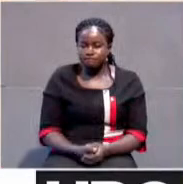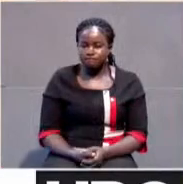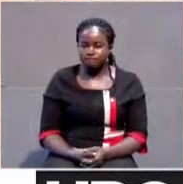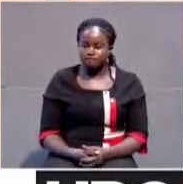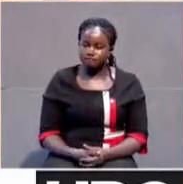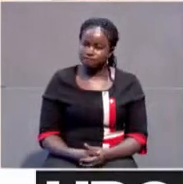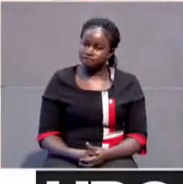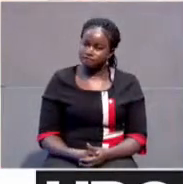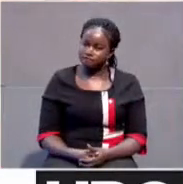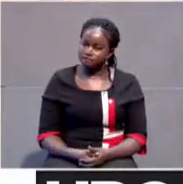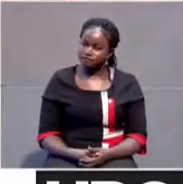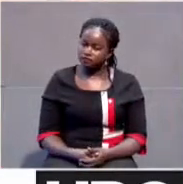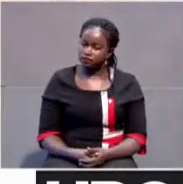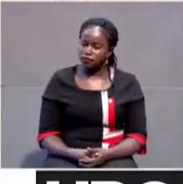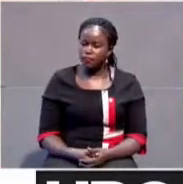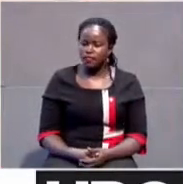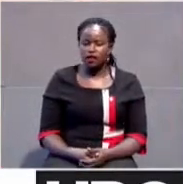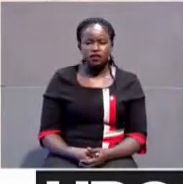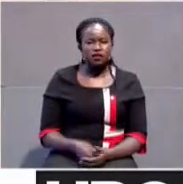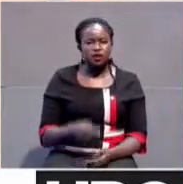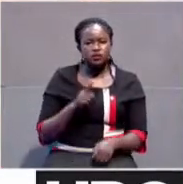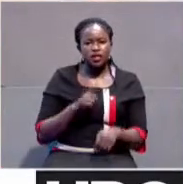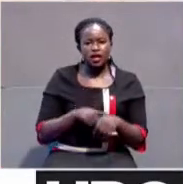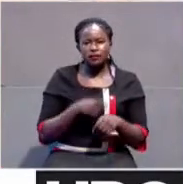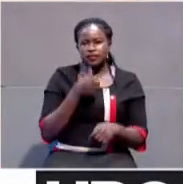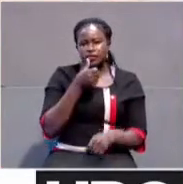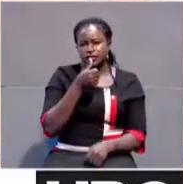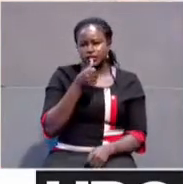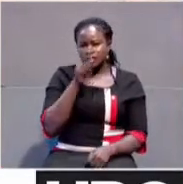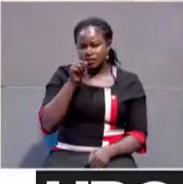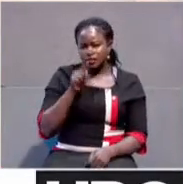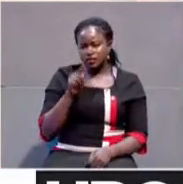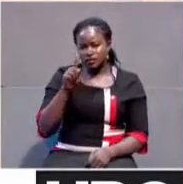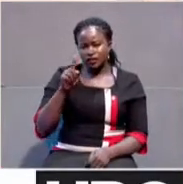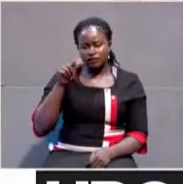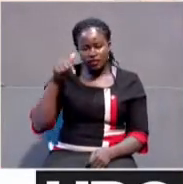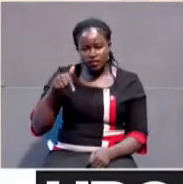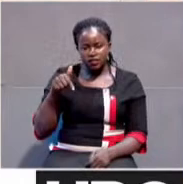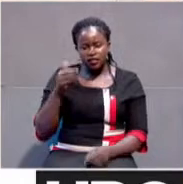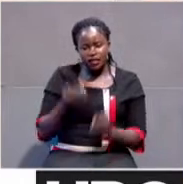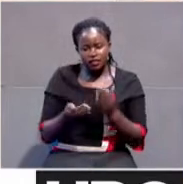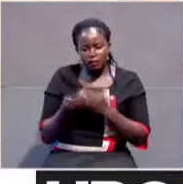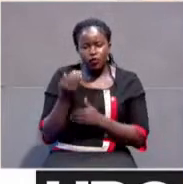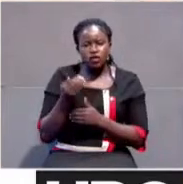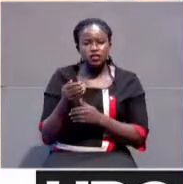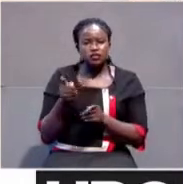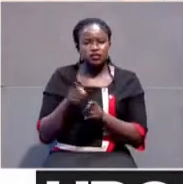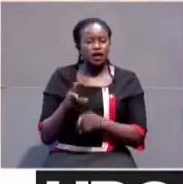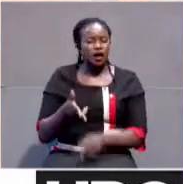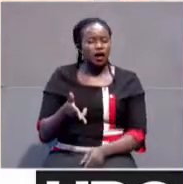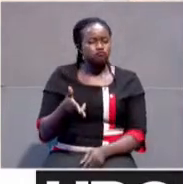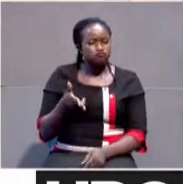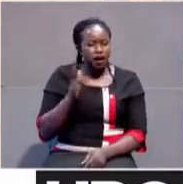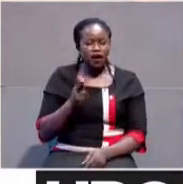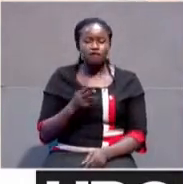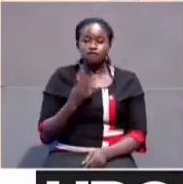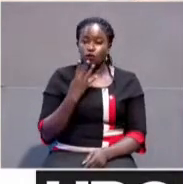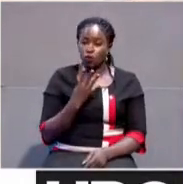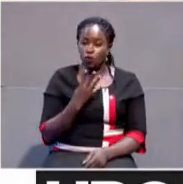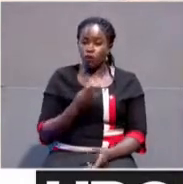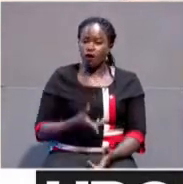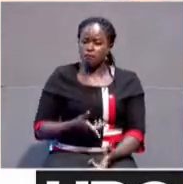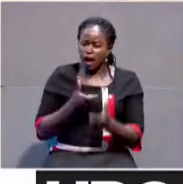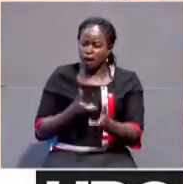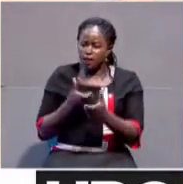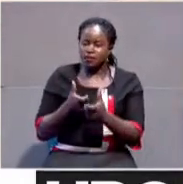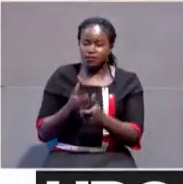Bullets at around 6:17 a.m. They shot 4 bullets in